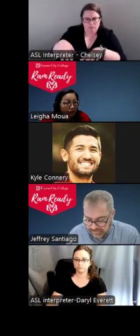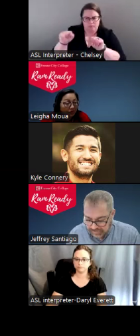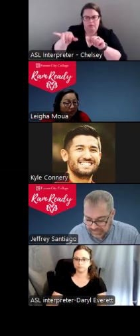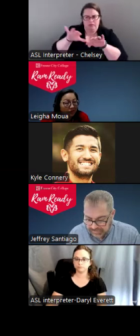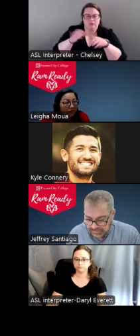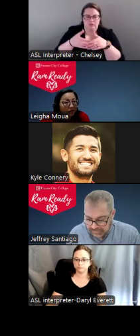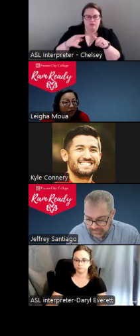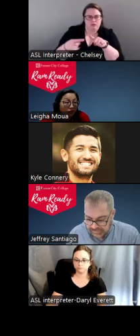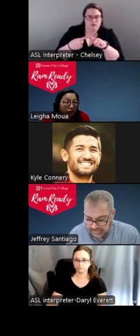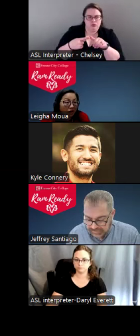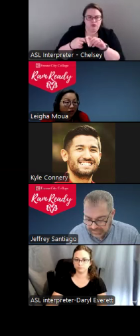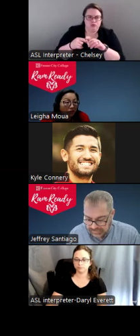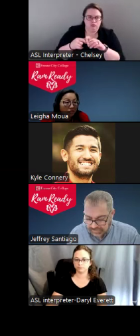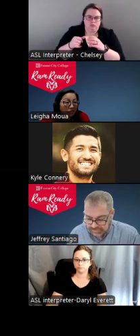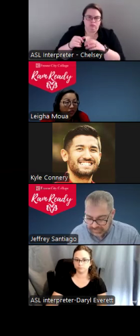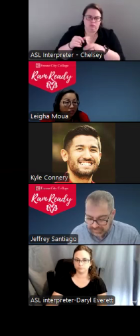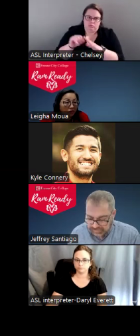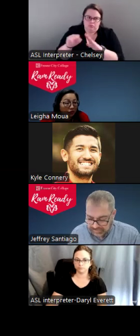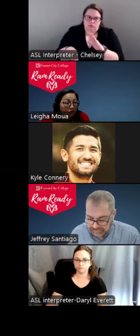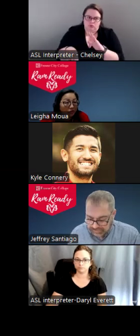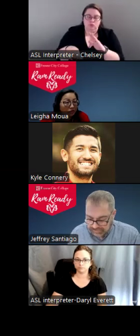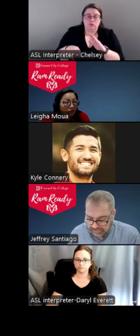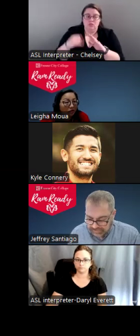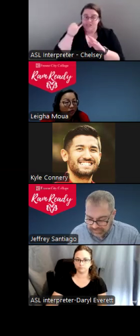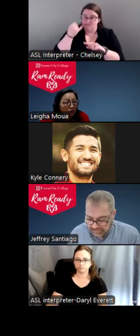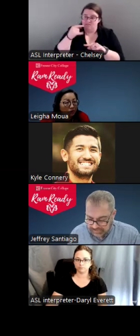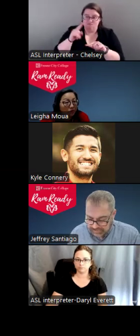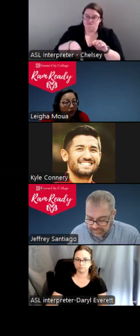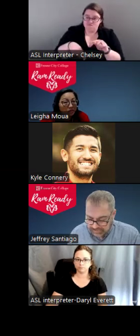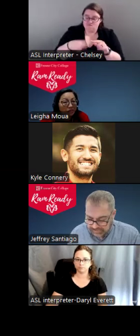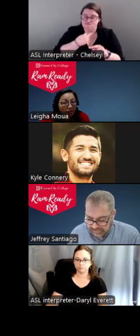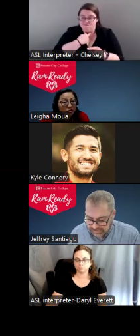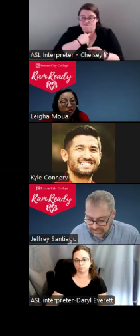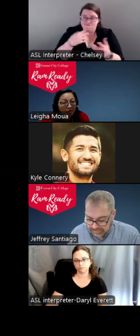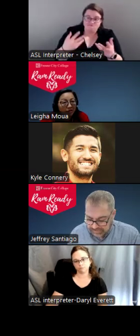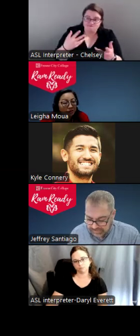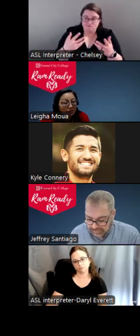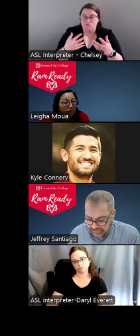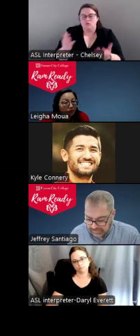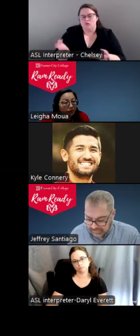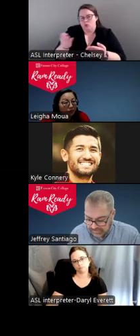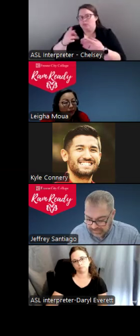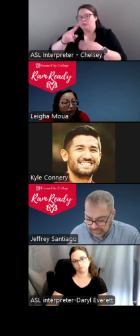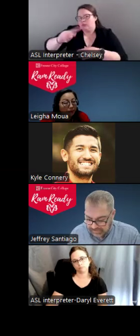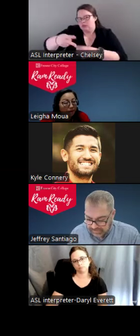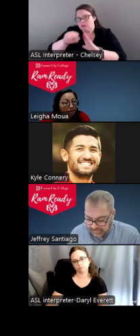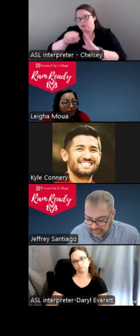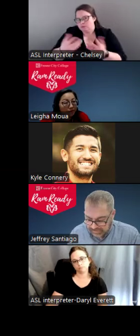first semester. If you're unable to take this your first semester, you might want to take it your second semester.